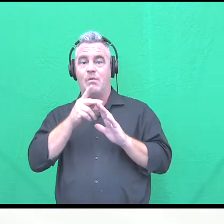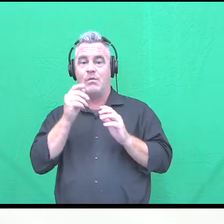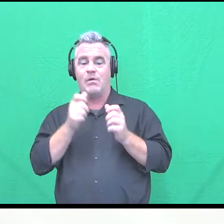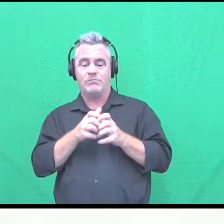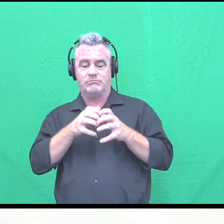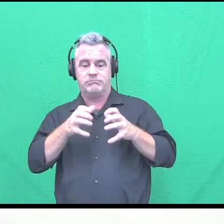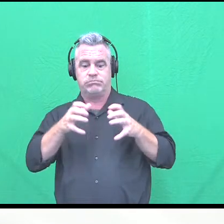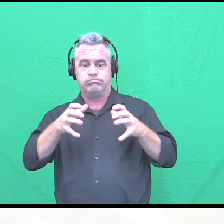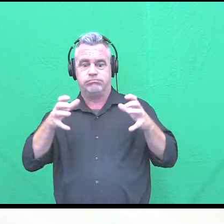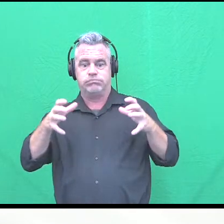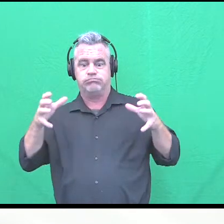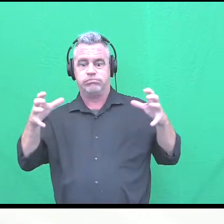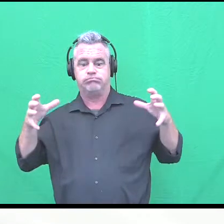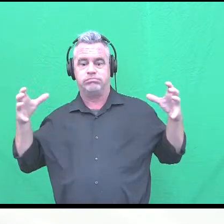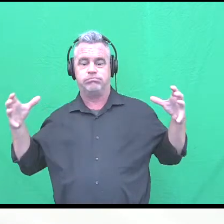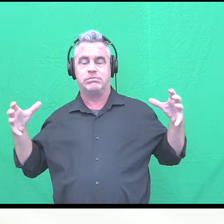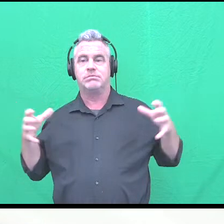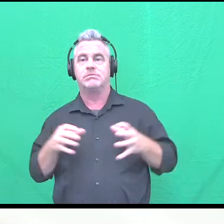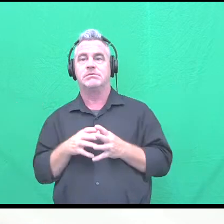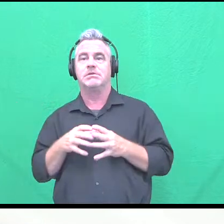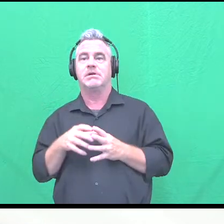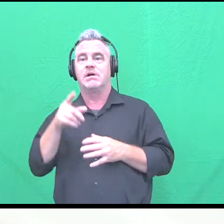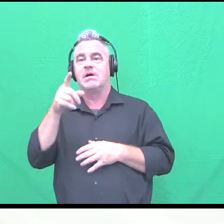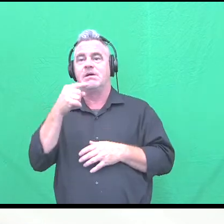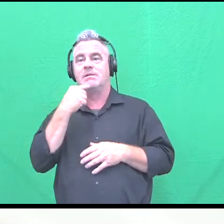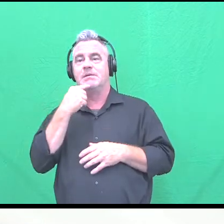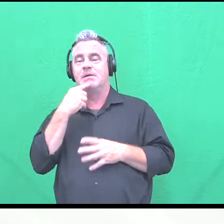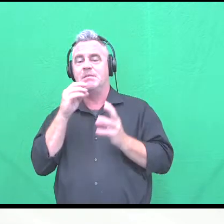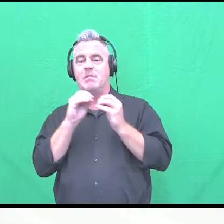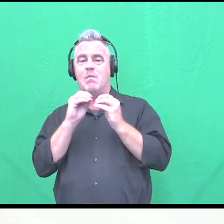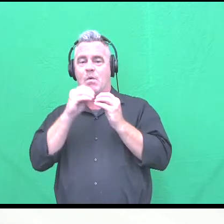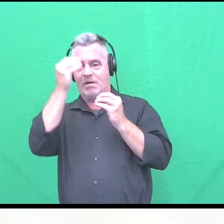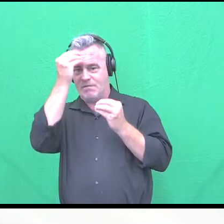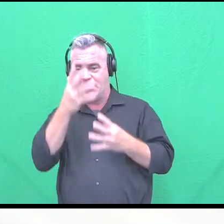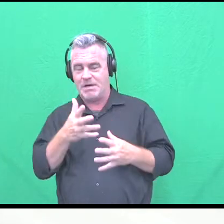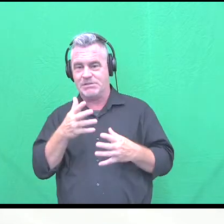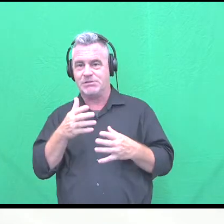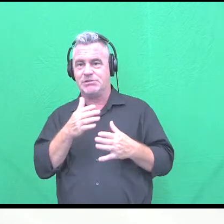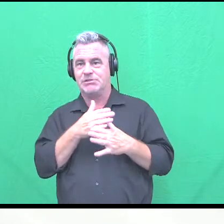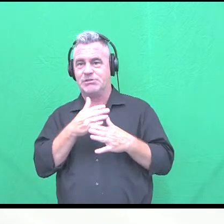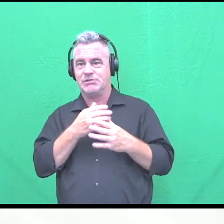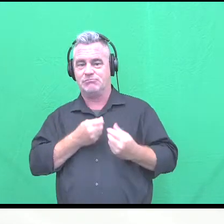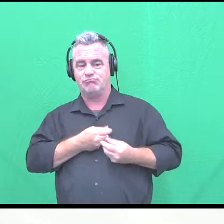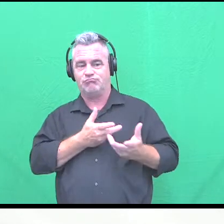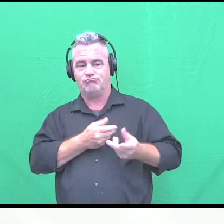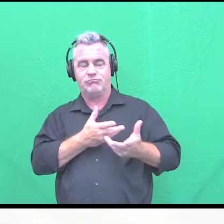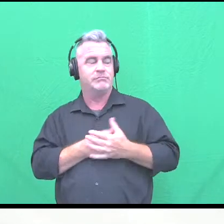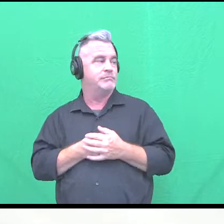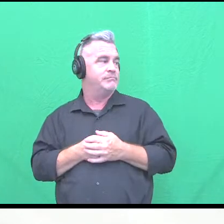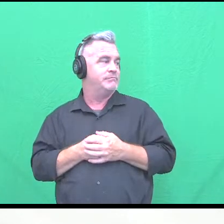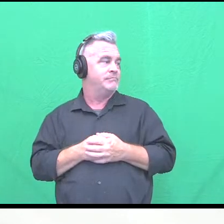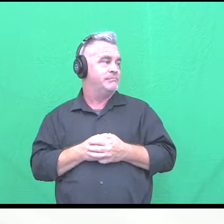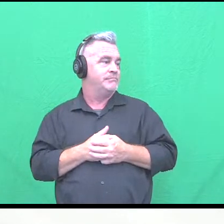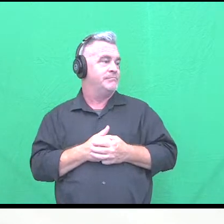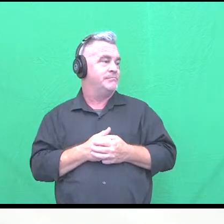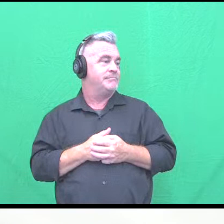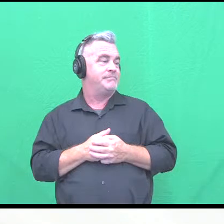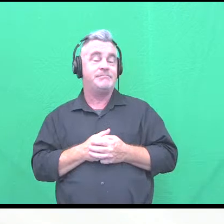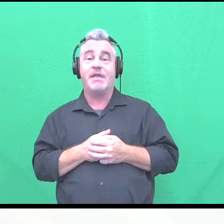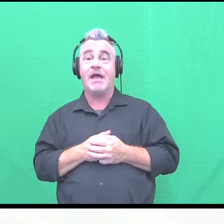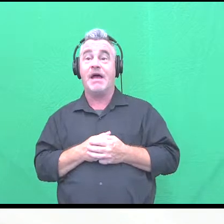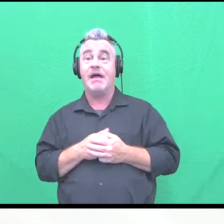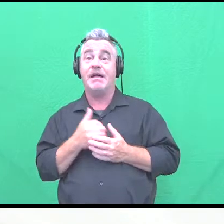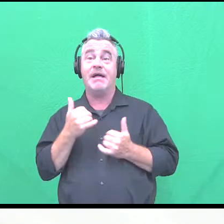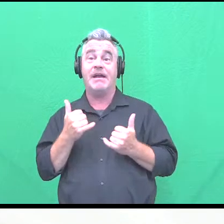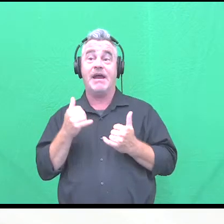small, but as that program grows, I will certainly be bringing back information to the board. I also know that